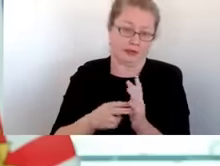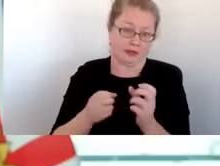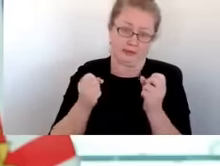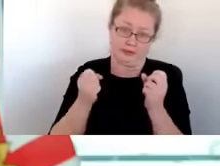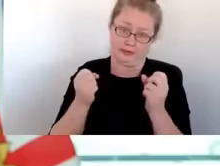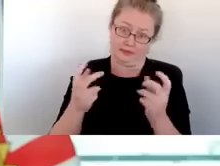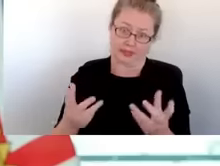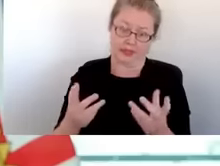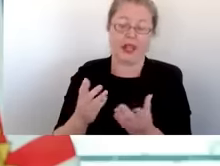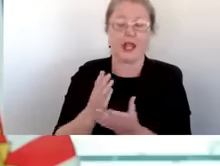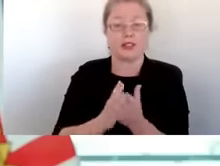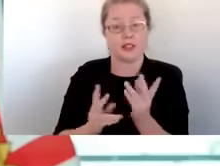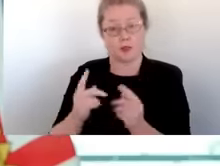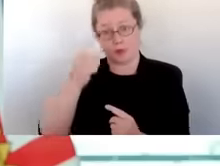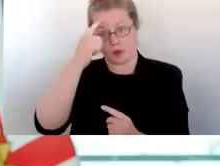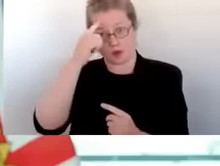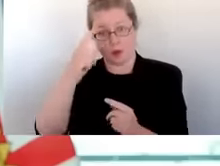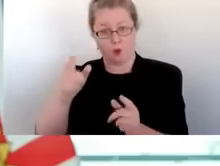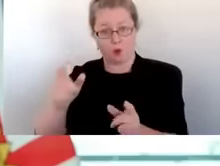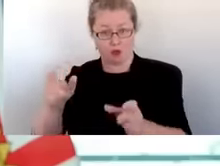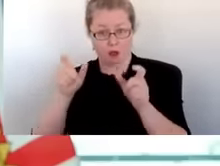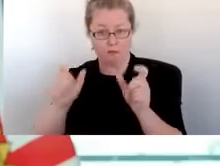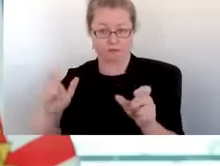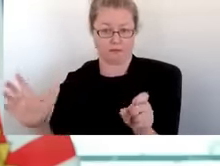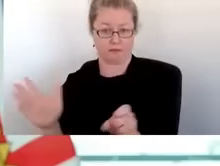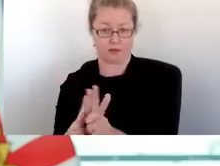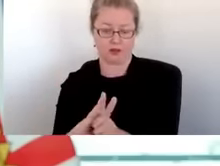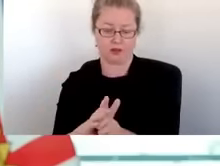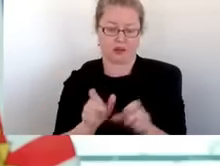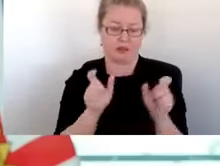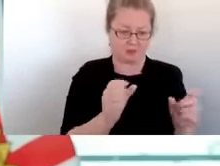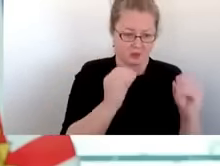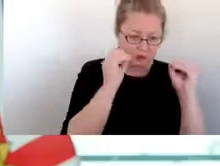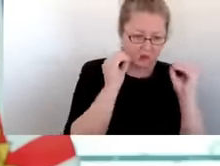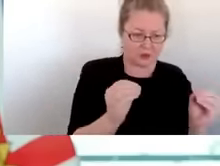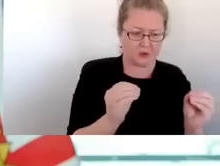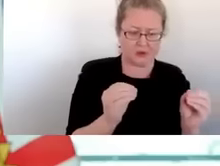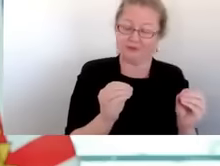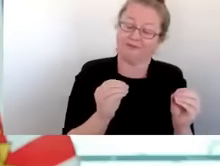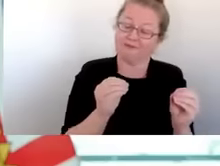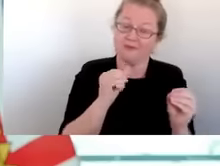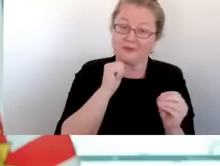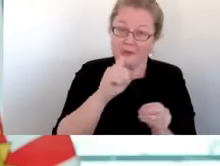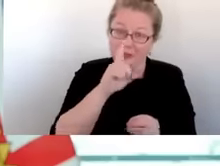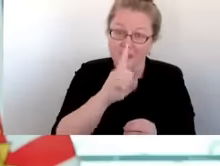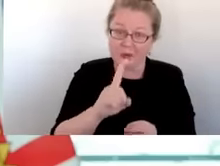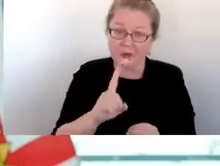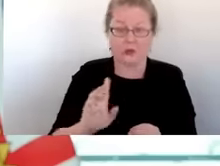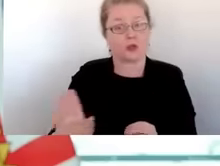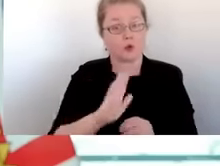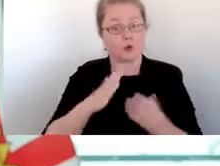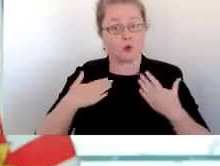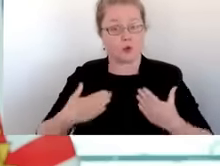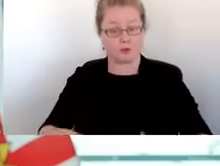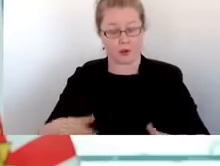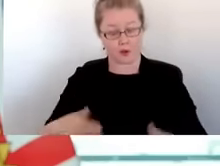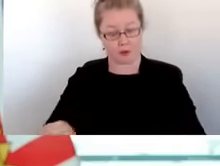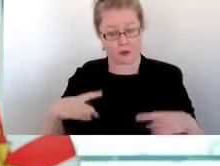people think of it as an all or nothing. But our body's immune systems are complex, and we've talked about this quite a few